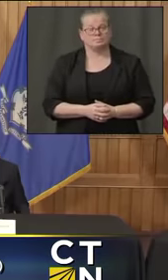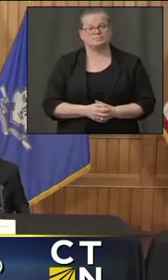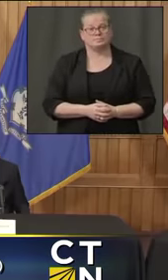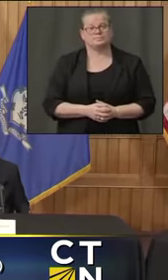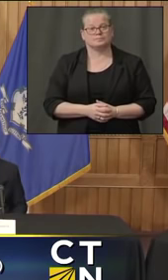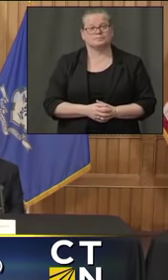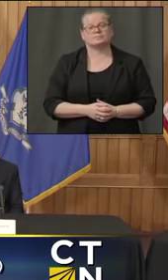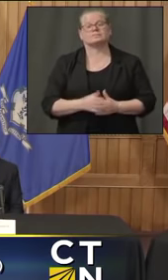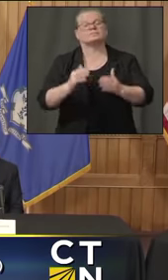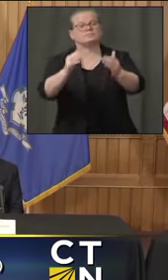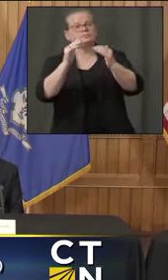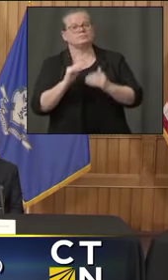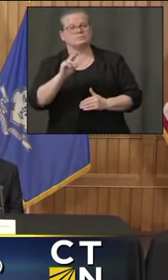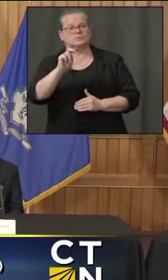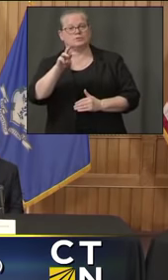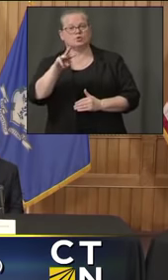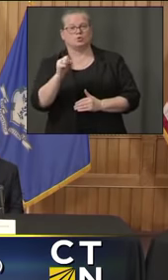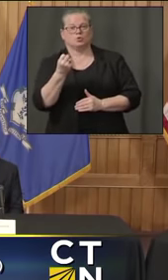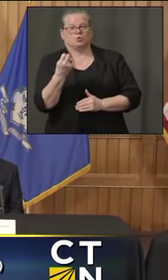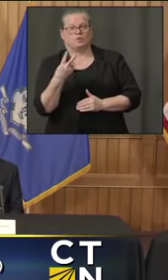News 12 Connecticut.